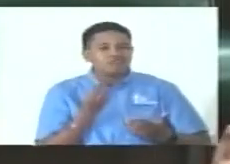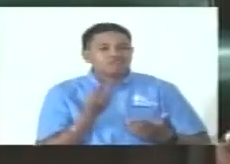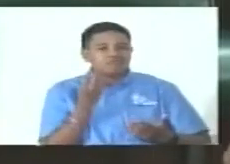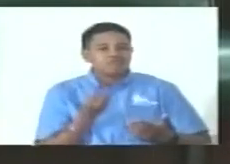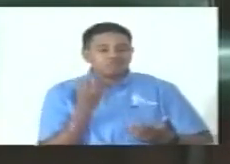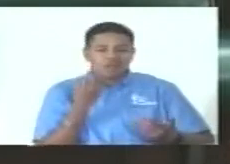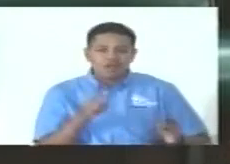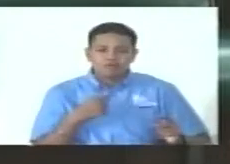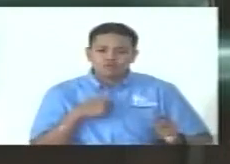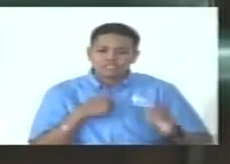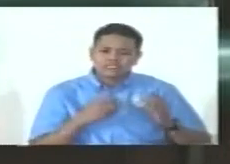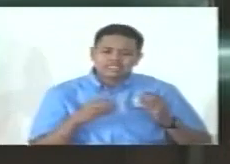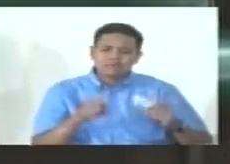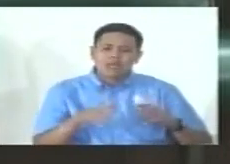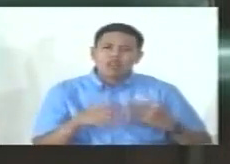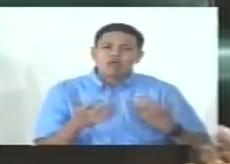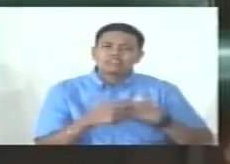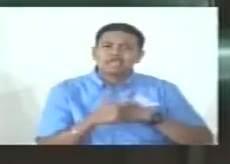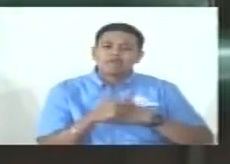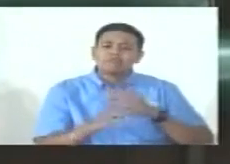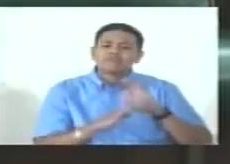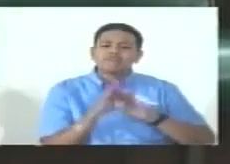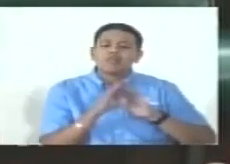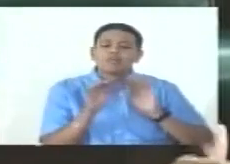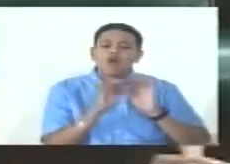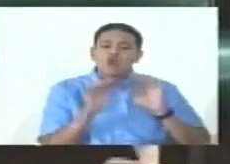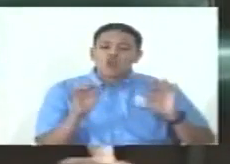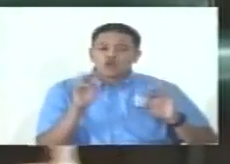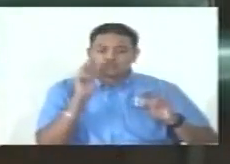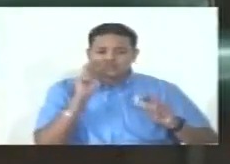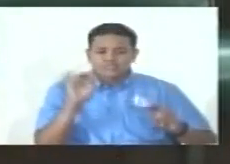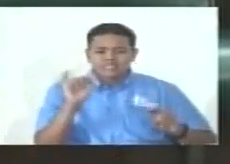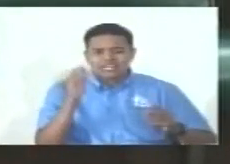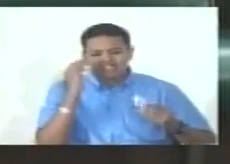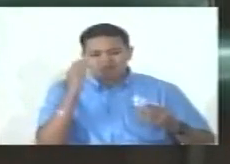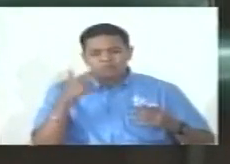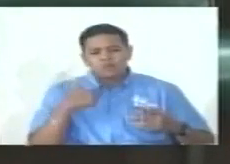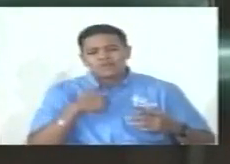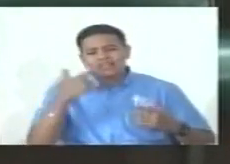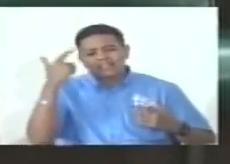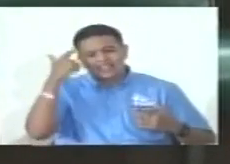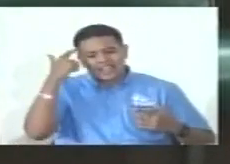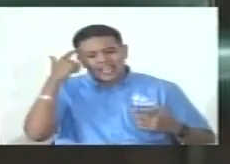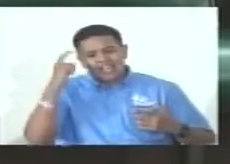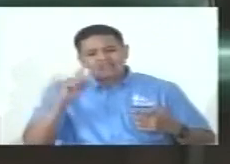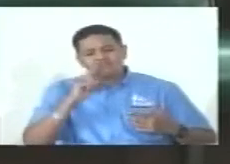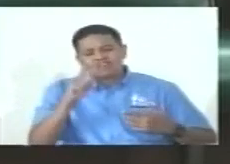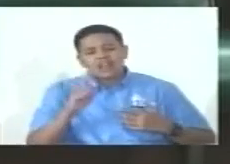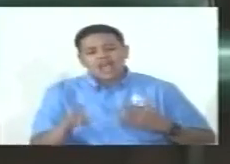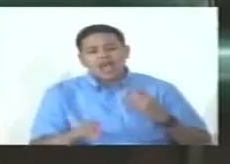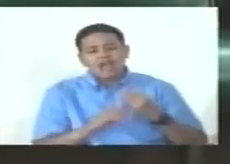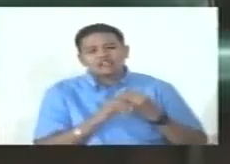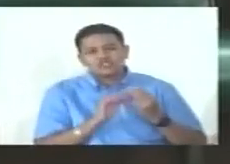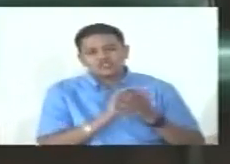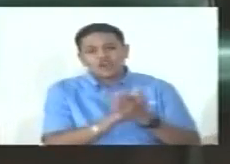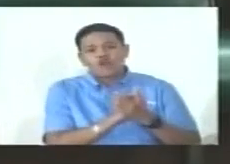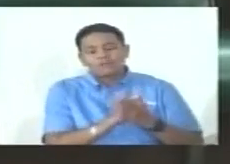developing a clause that would deal with that in a way that we think is also commendable.